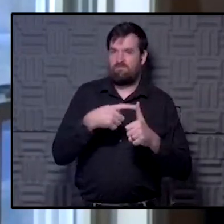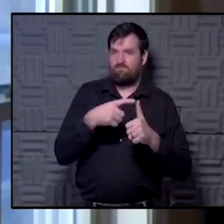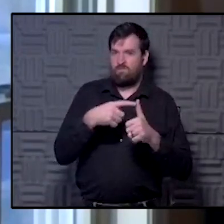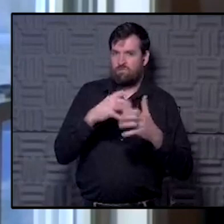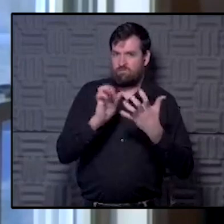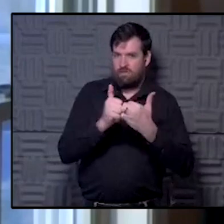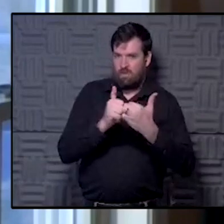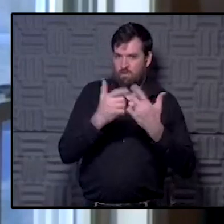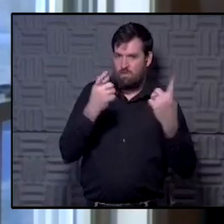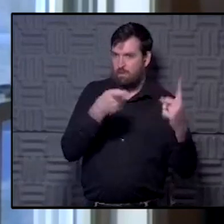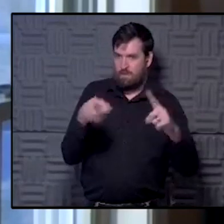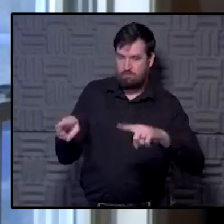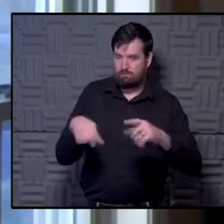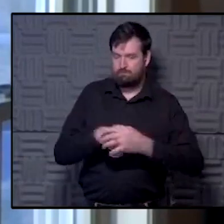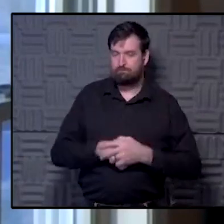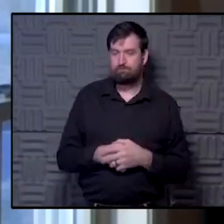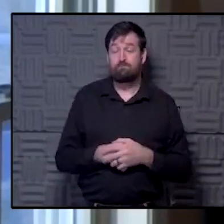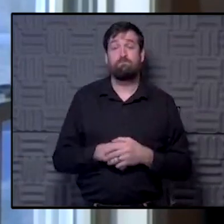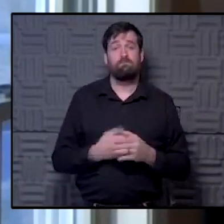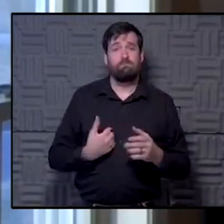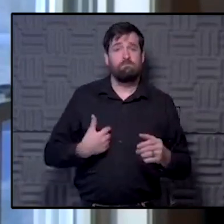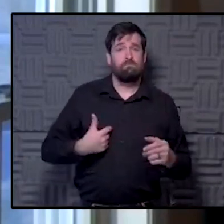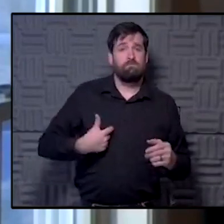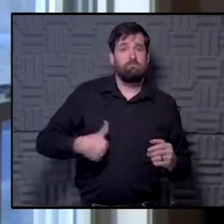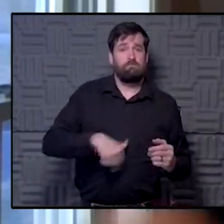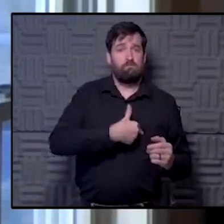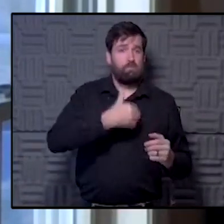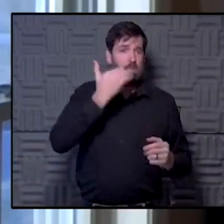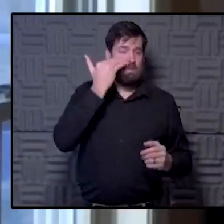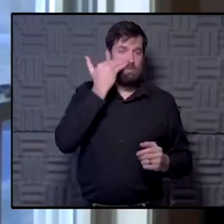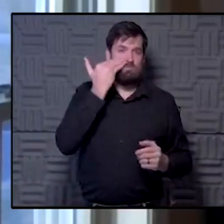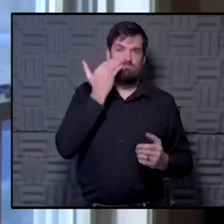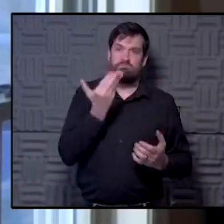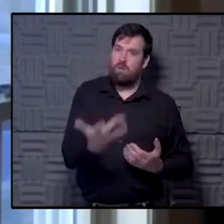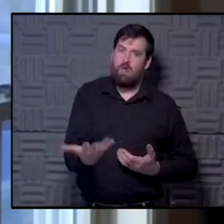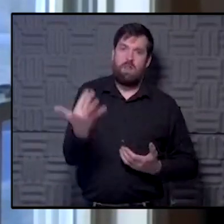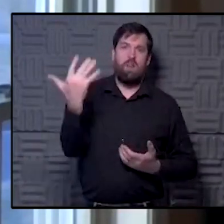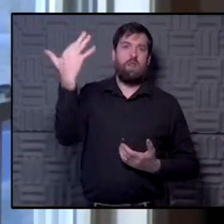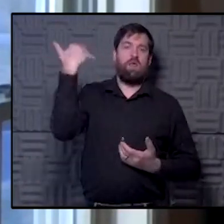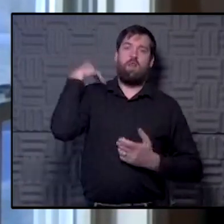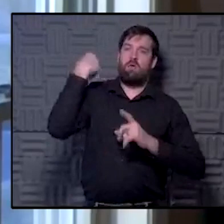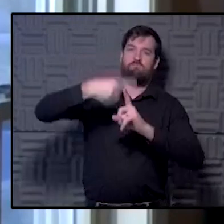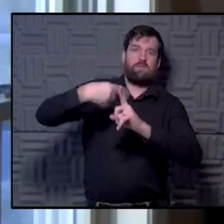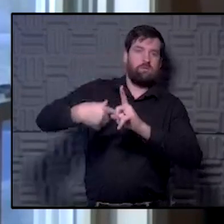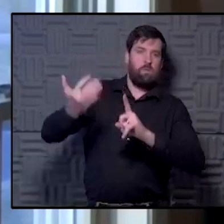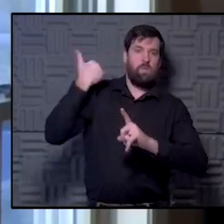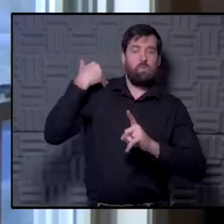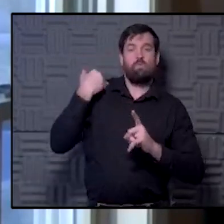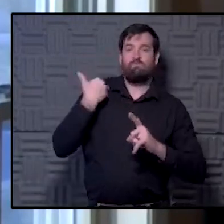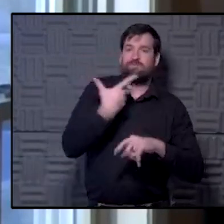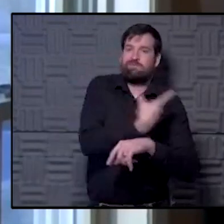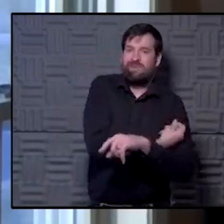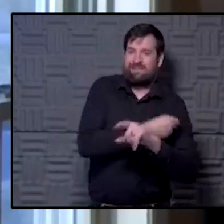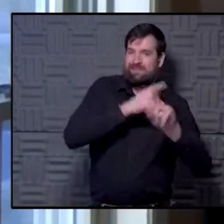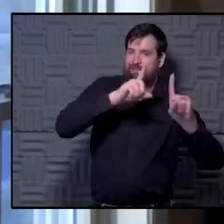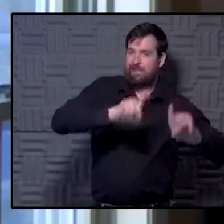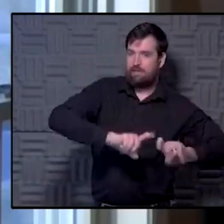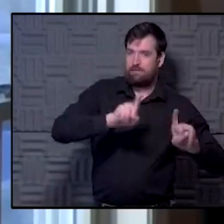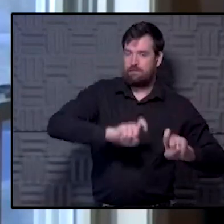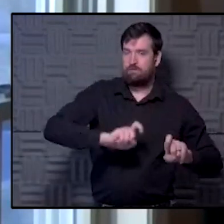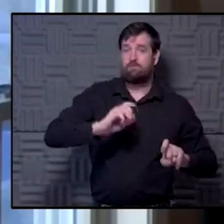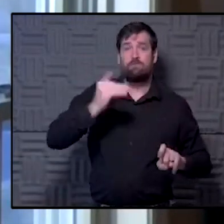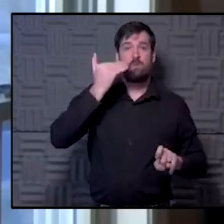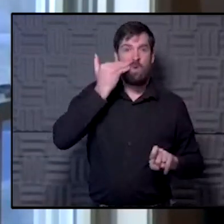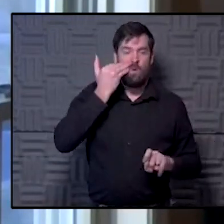happened. So we knew many, many months ago that vaccines were being tested, and we knew that they were going to be